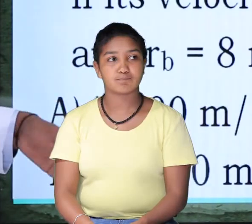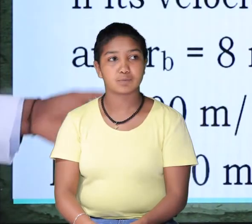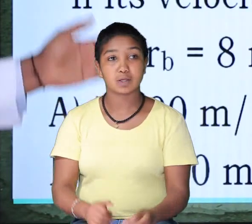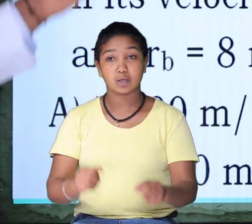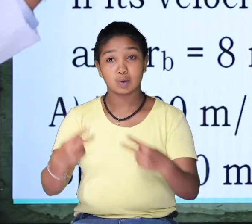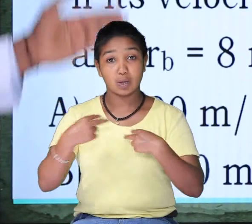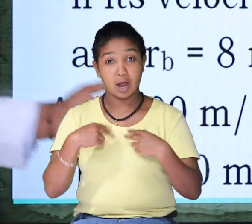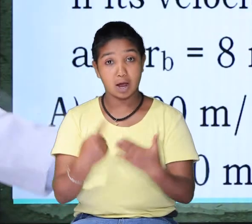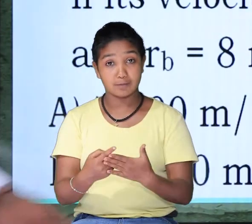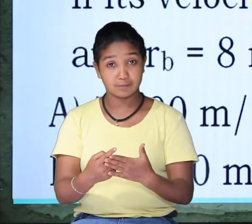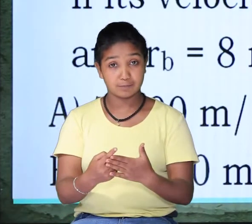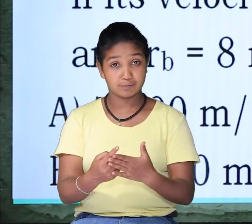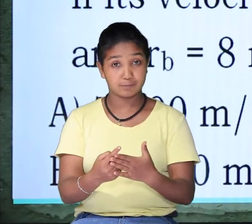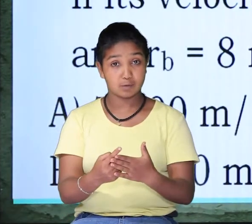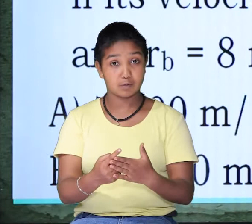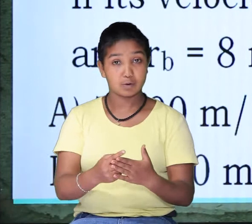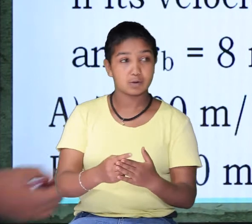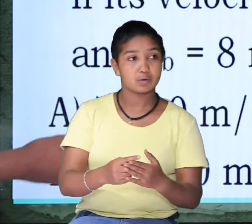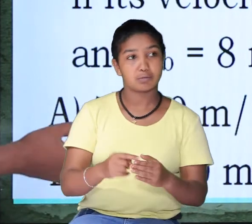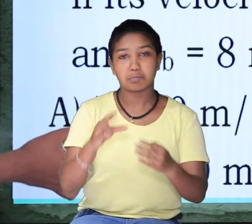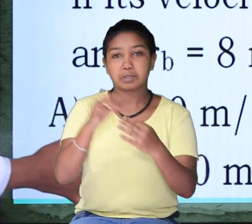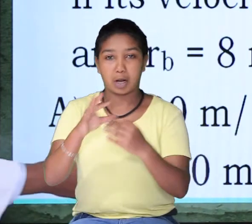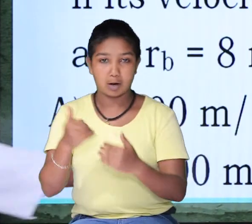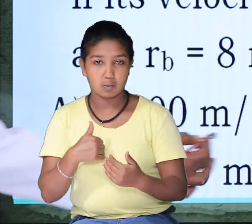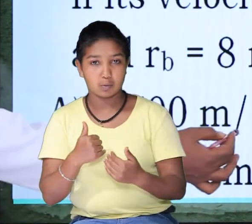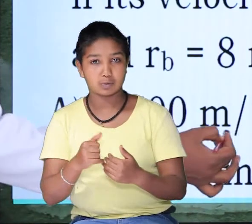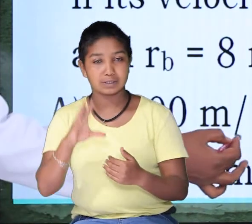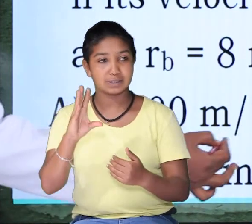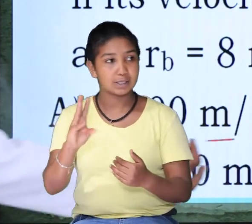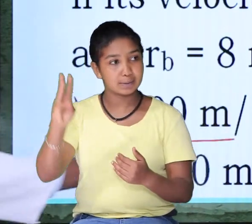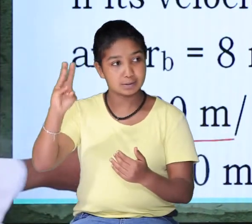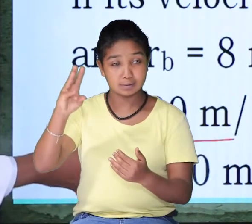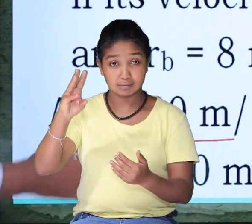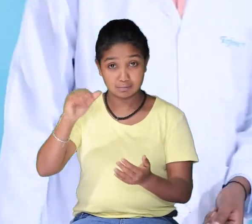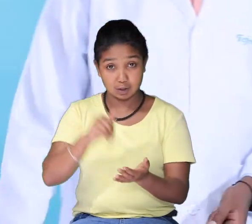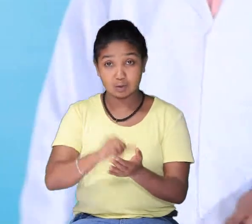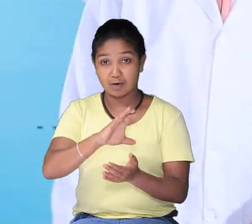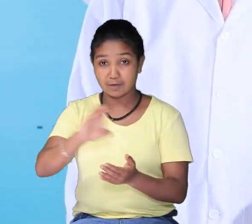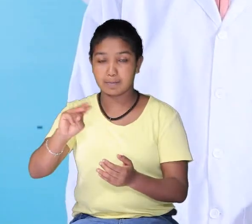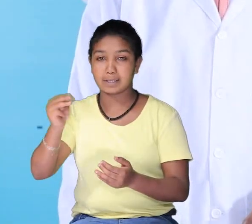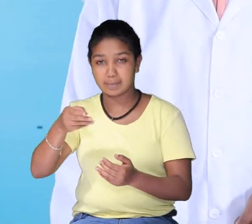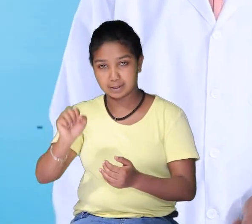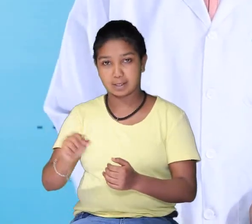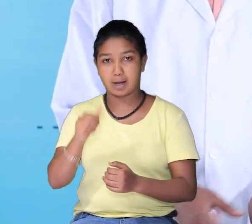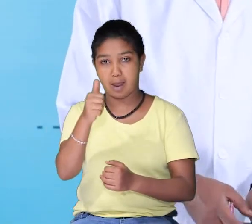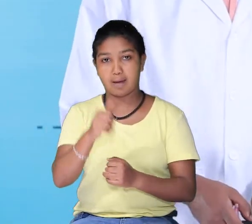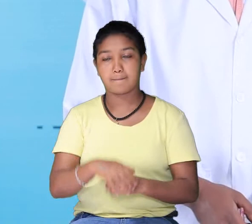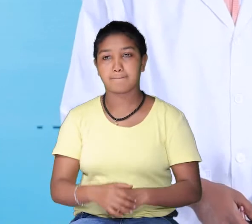So here we have the alternatives. Actually, we have found it to be 7,500 meter per